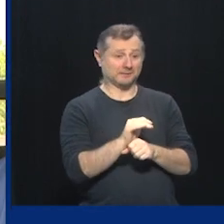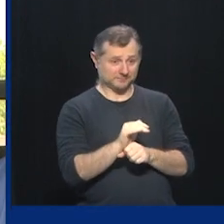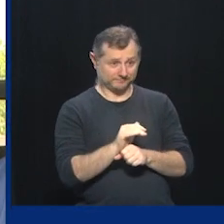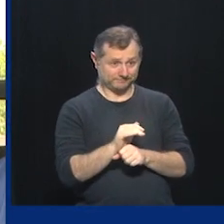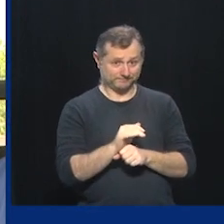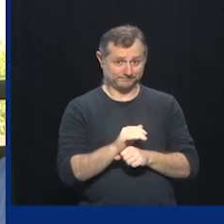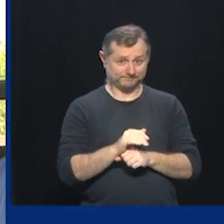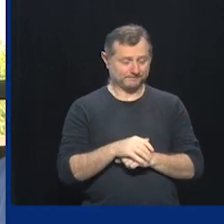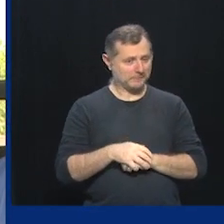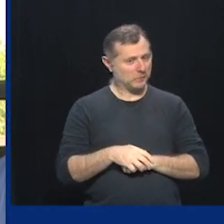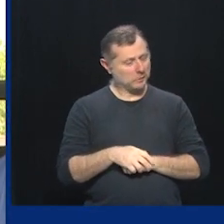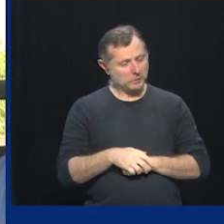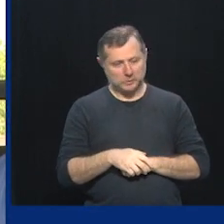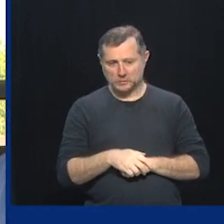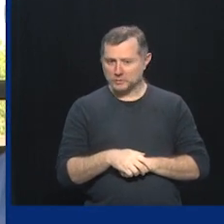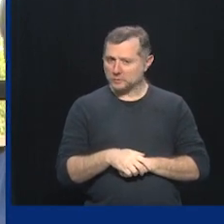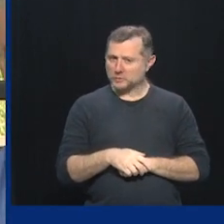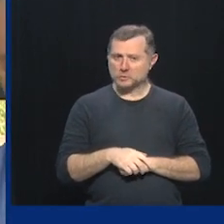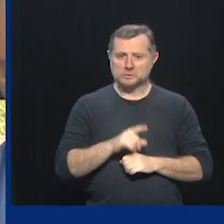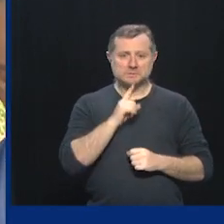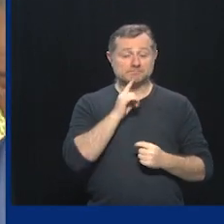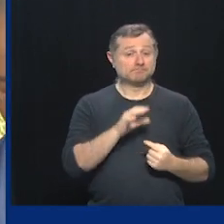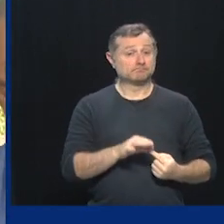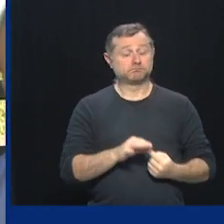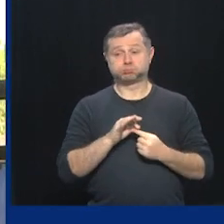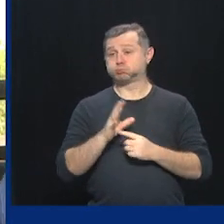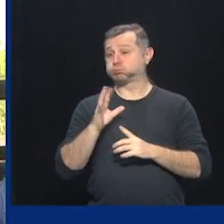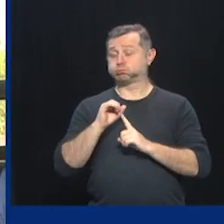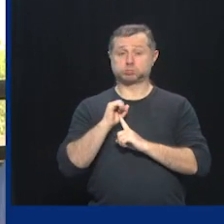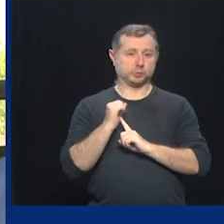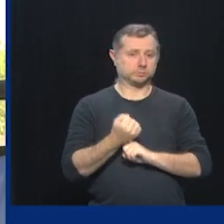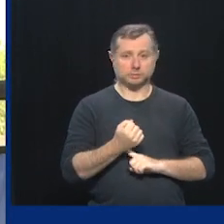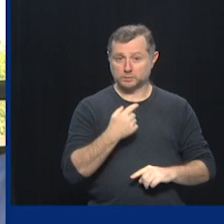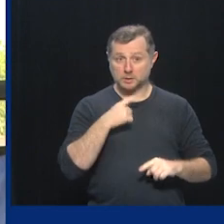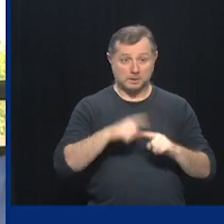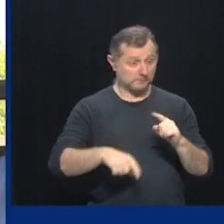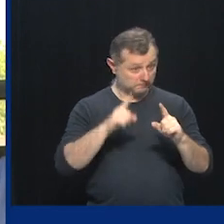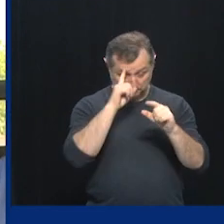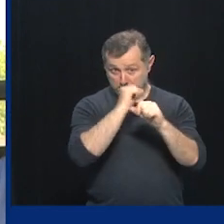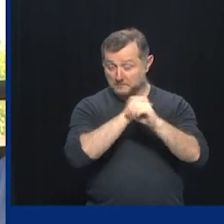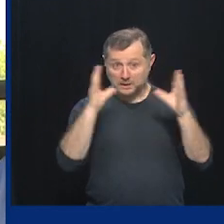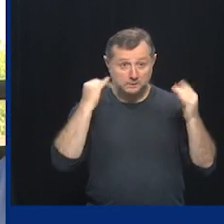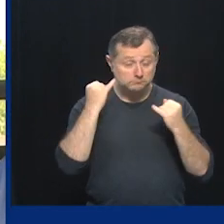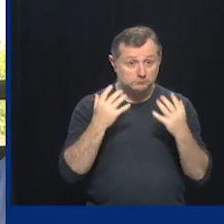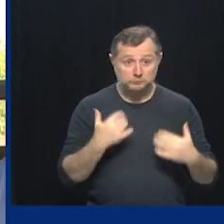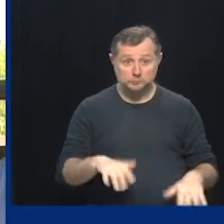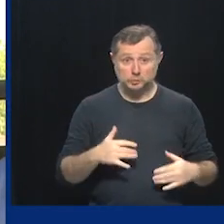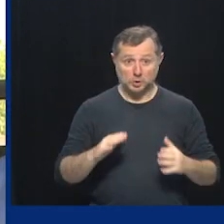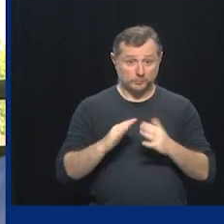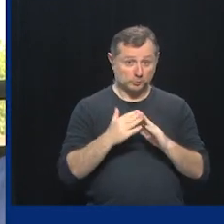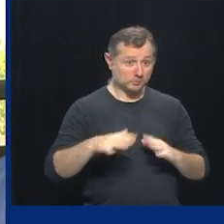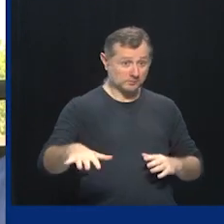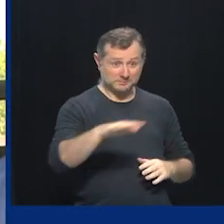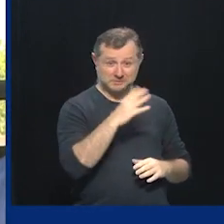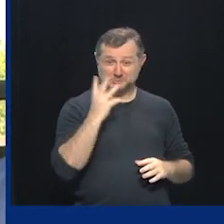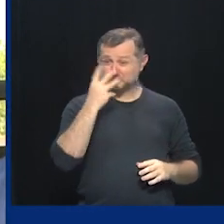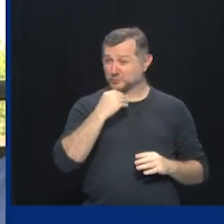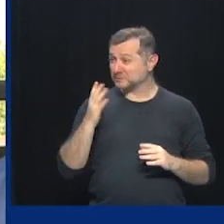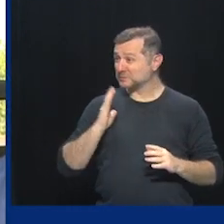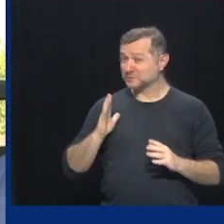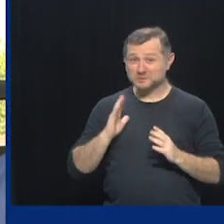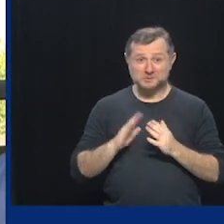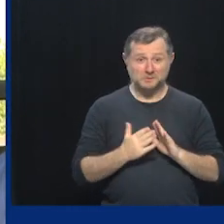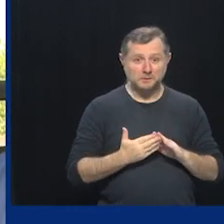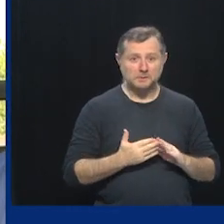nothing short of unprecedented. I mean, I cannot imagine a community having gone to this before. In fact, we're told it was a